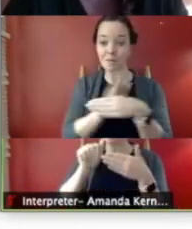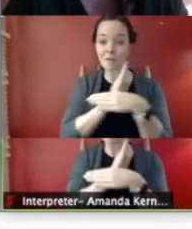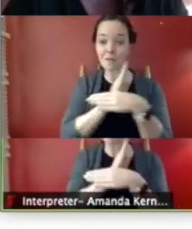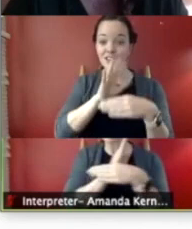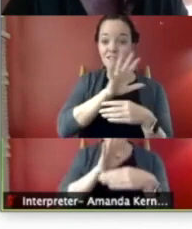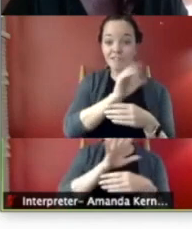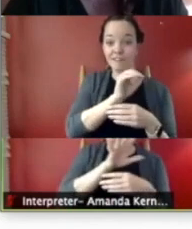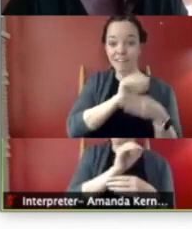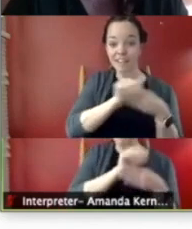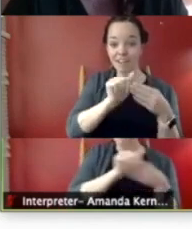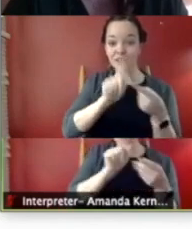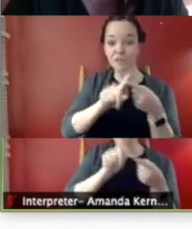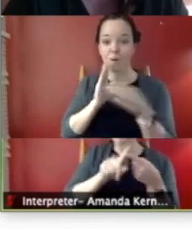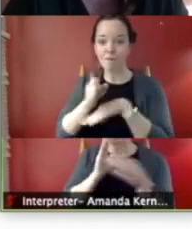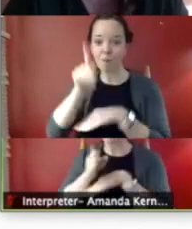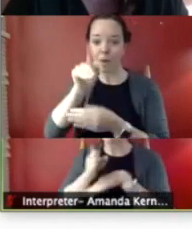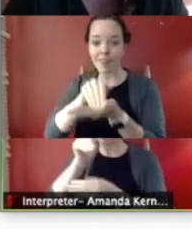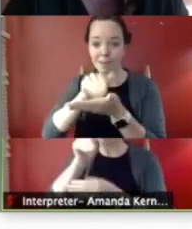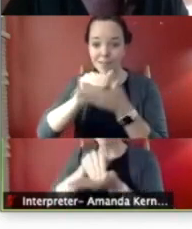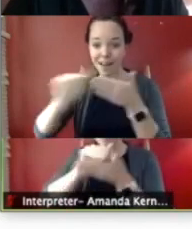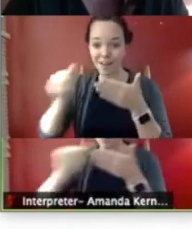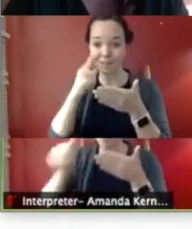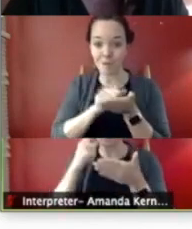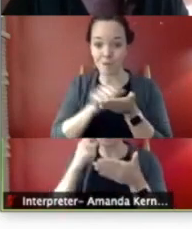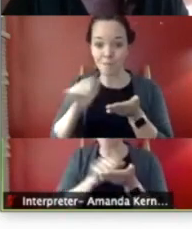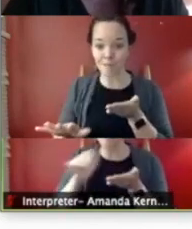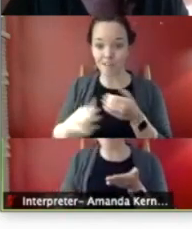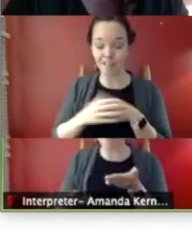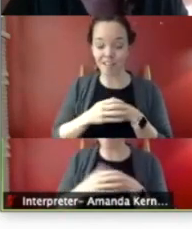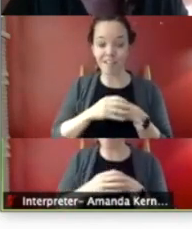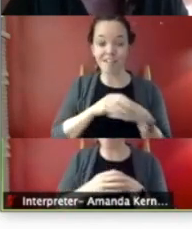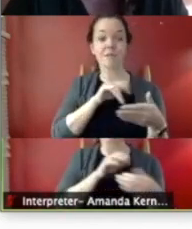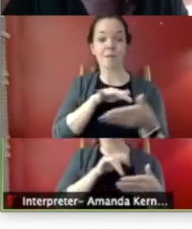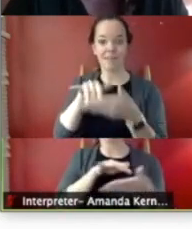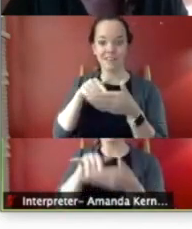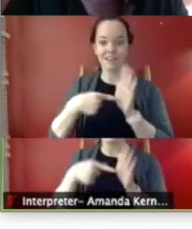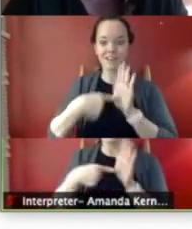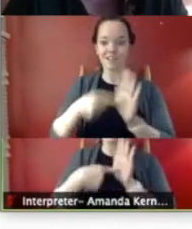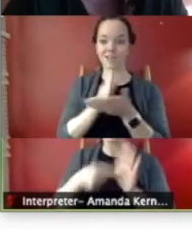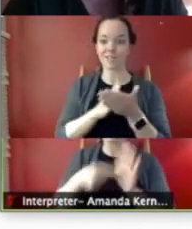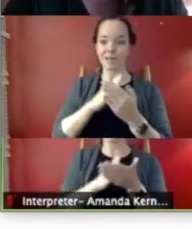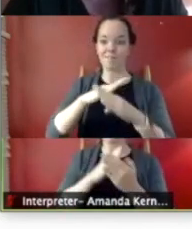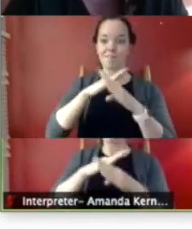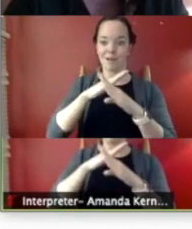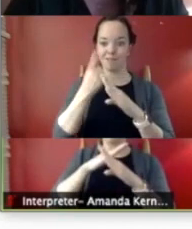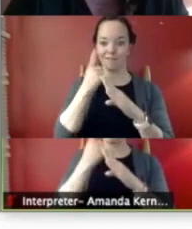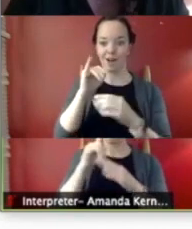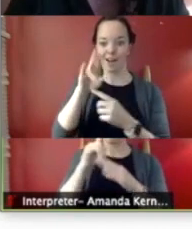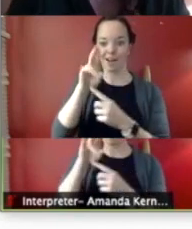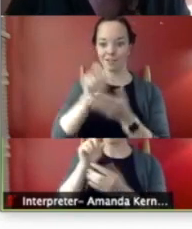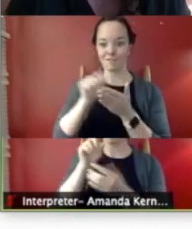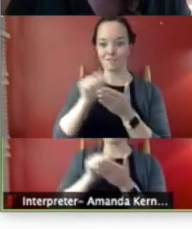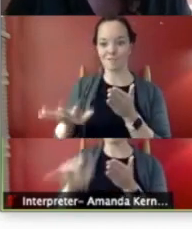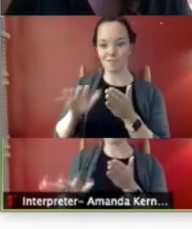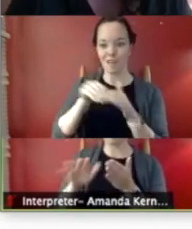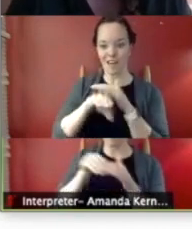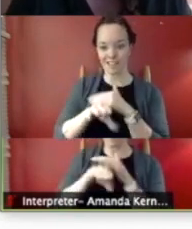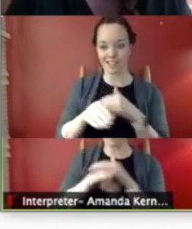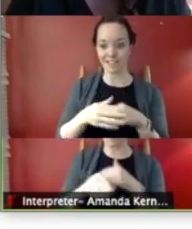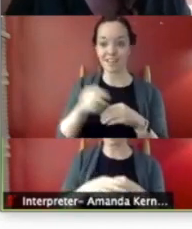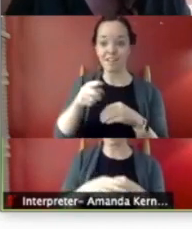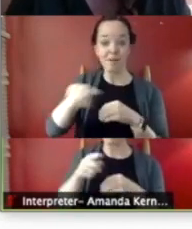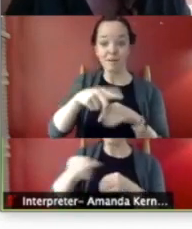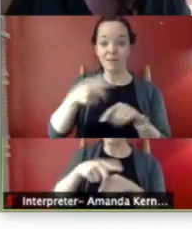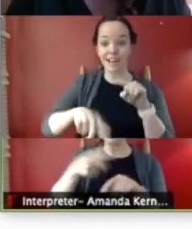over $1,000. So this study highlighted several barriers to IUD removal access. Those that could not offer an IUD